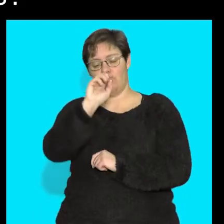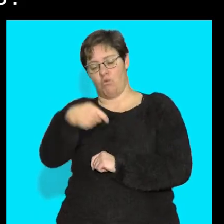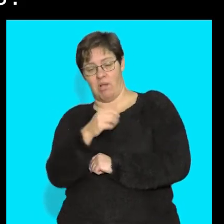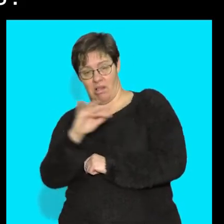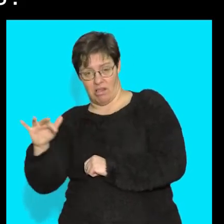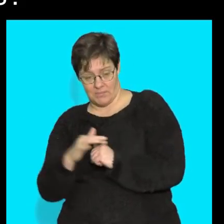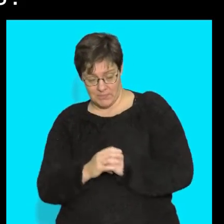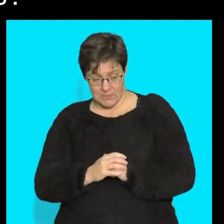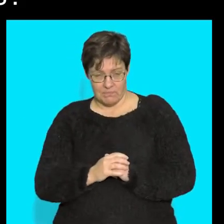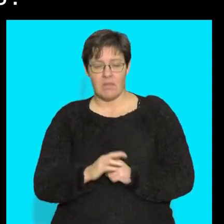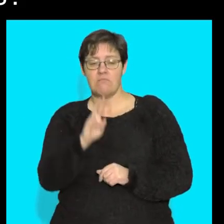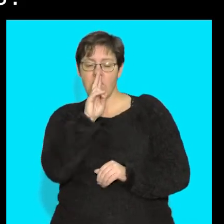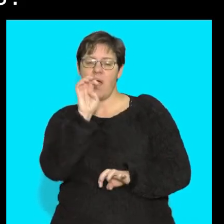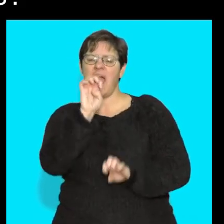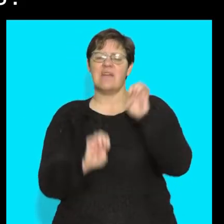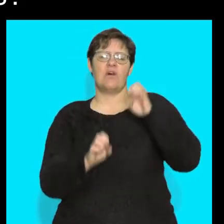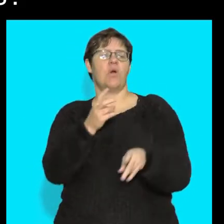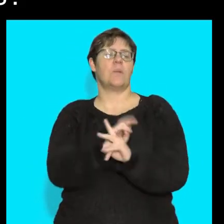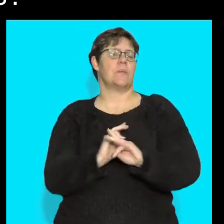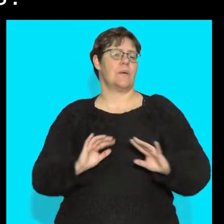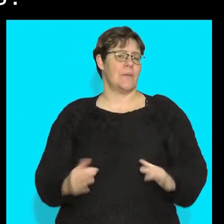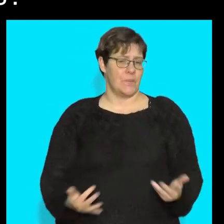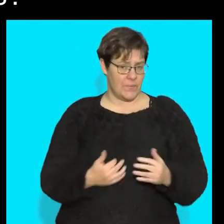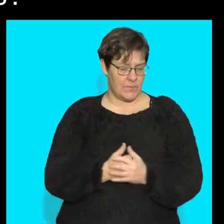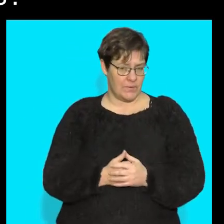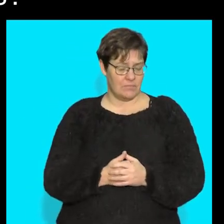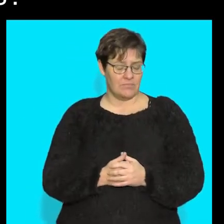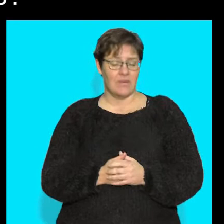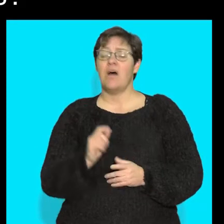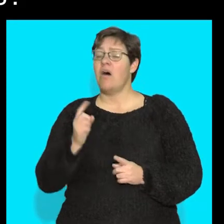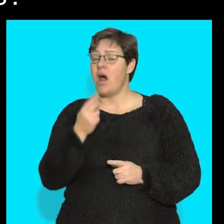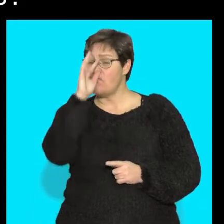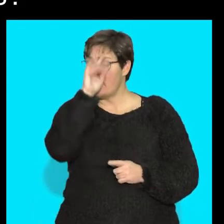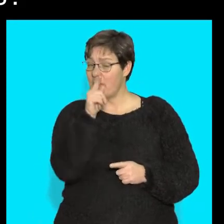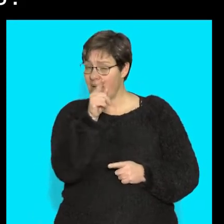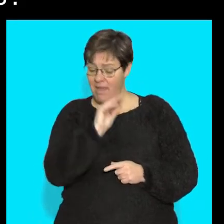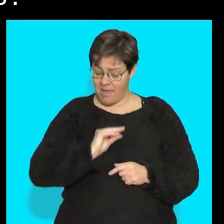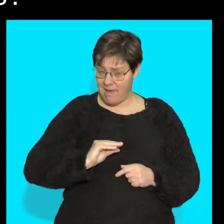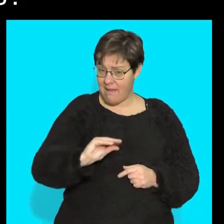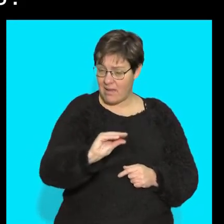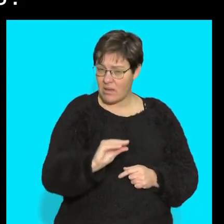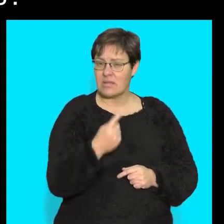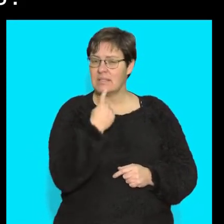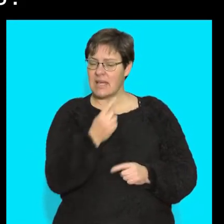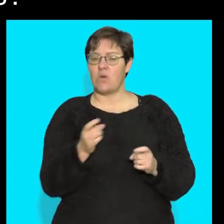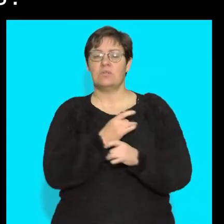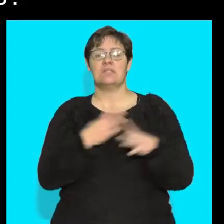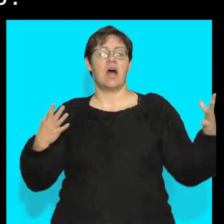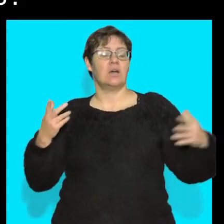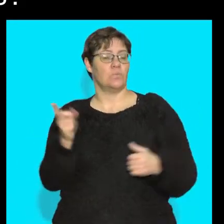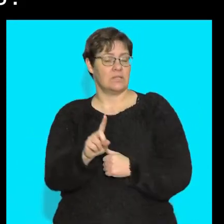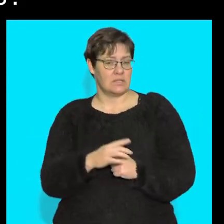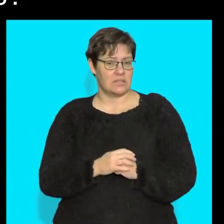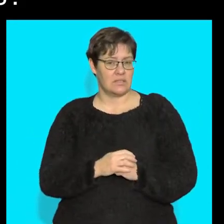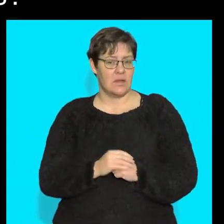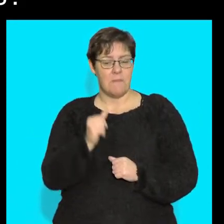at how to evaluate a loan. The first thing, remember with the investment, we said you start by